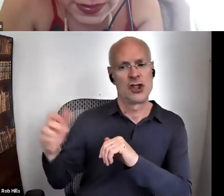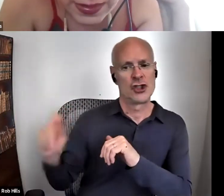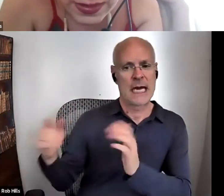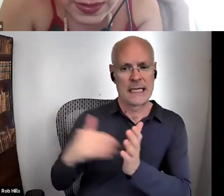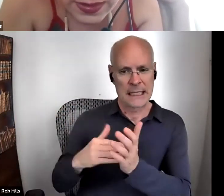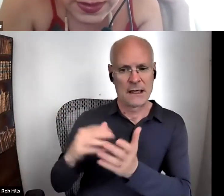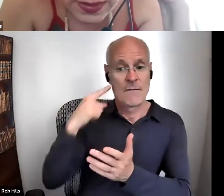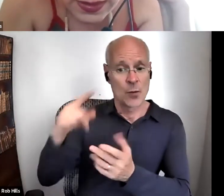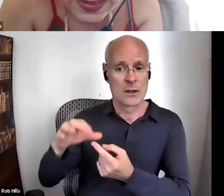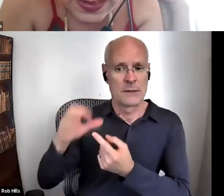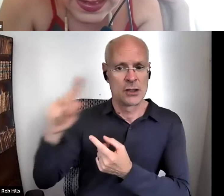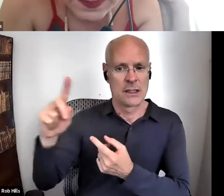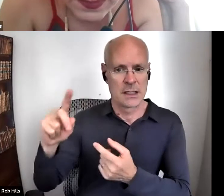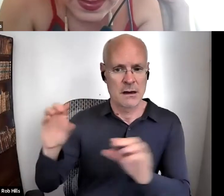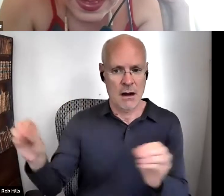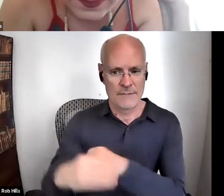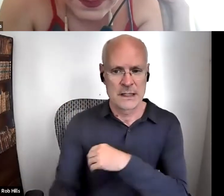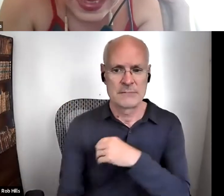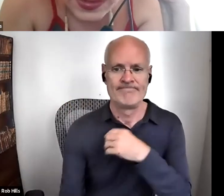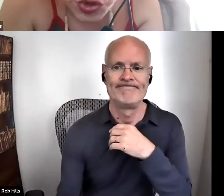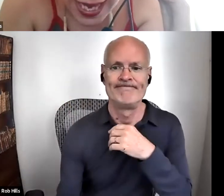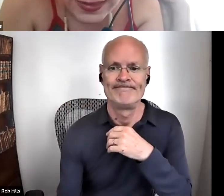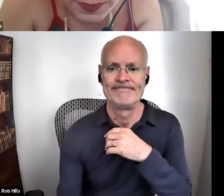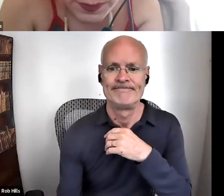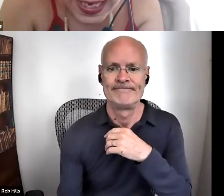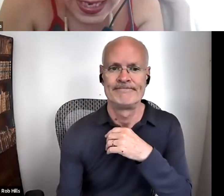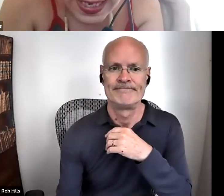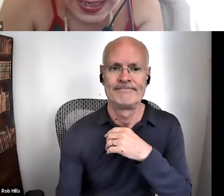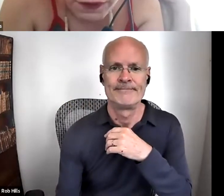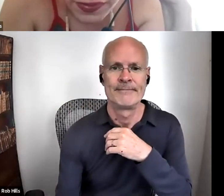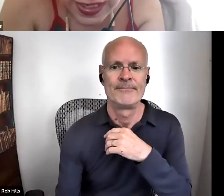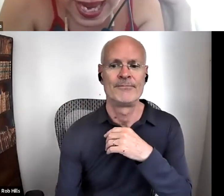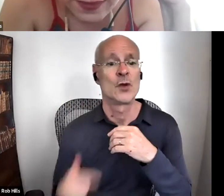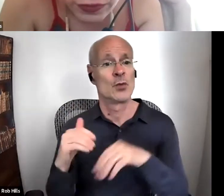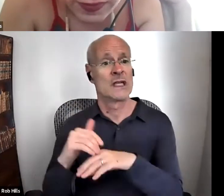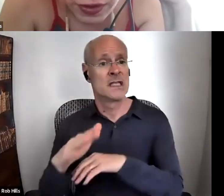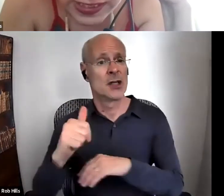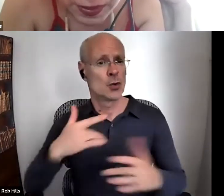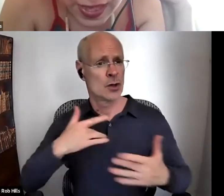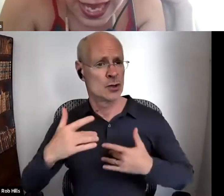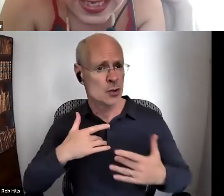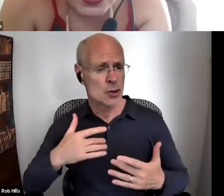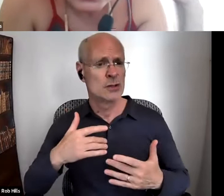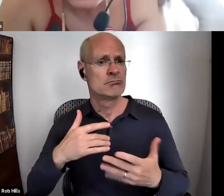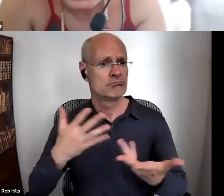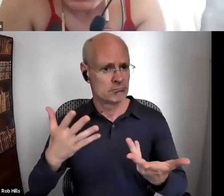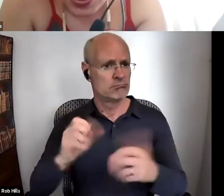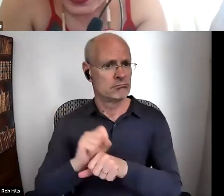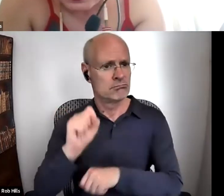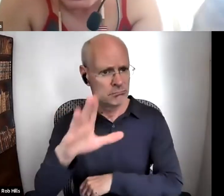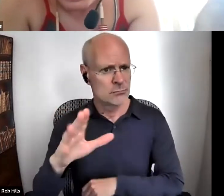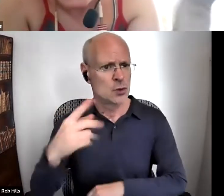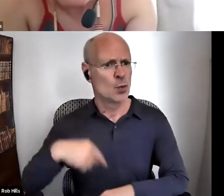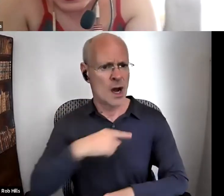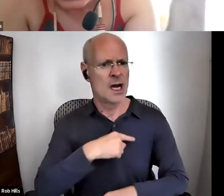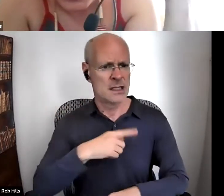office. You can feel free to send your concern so that we are able to assist